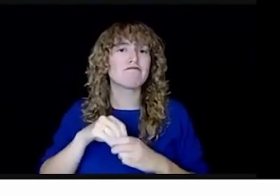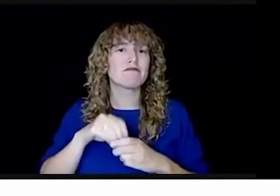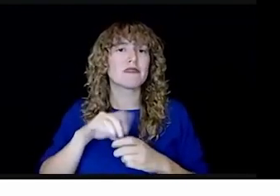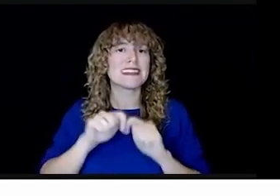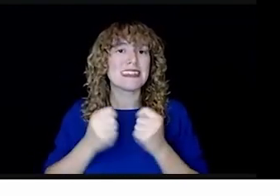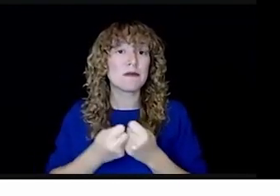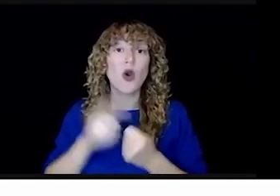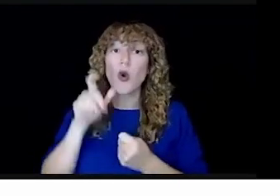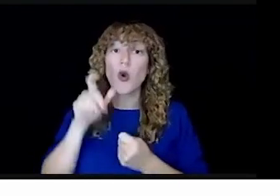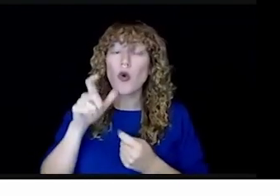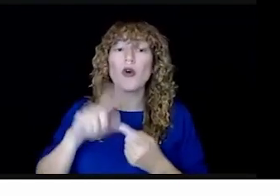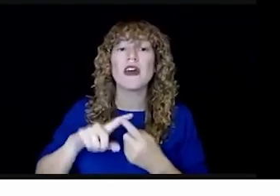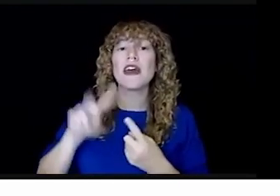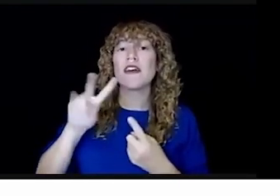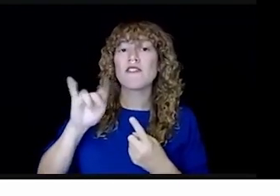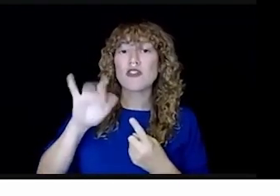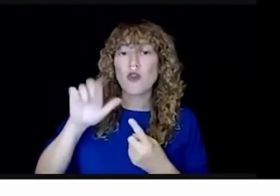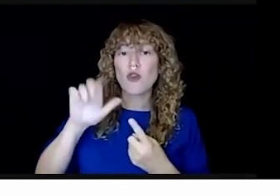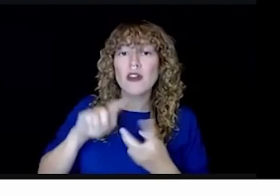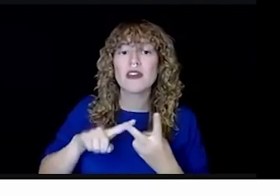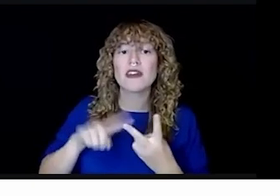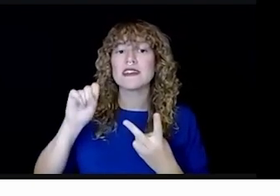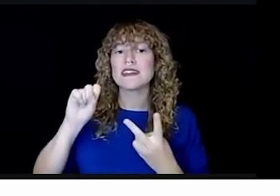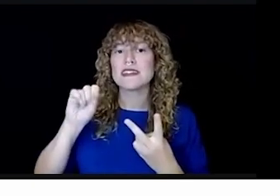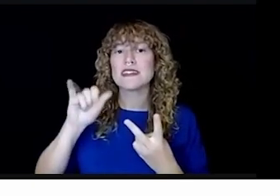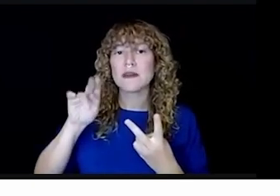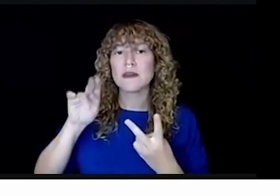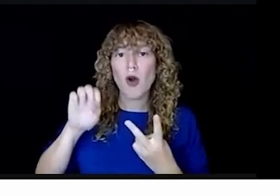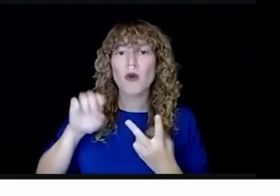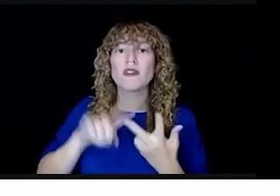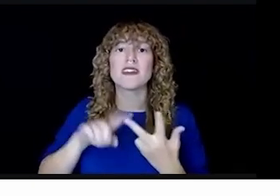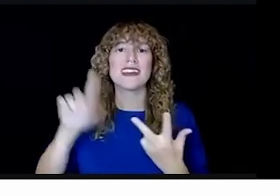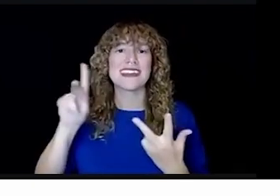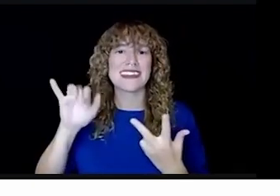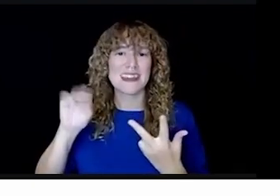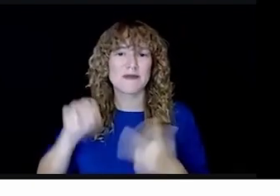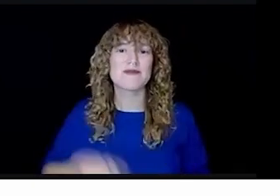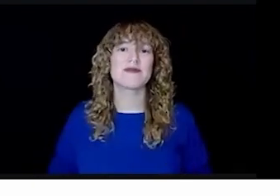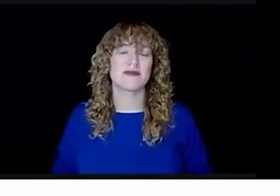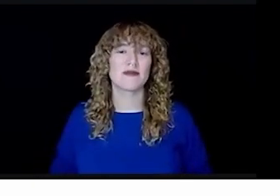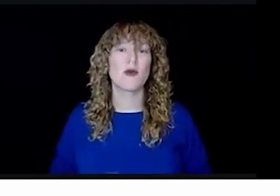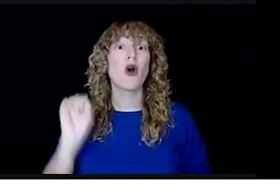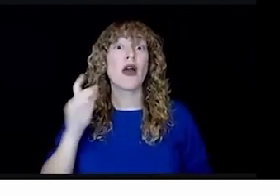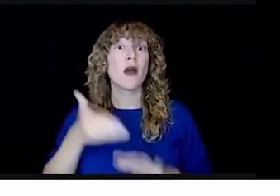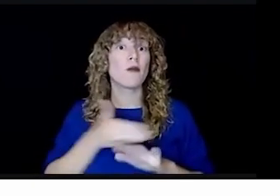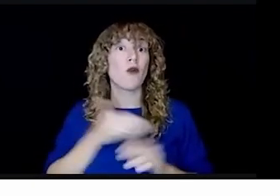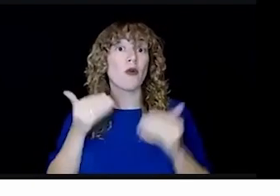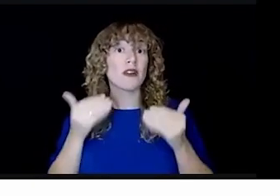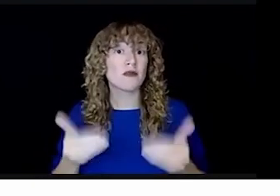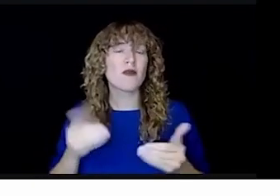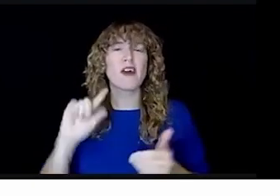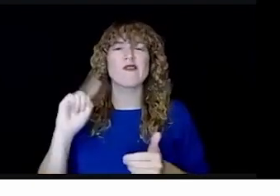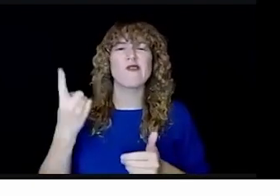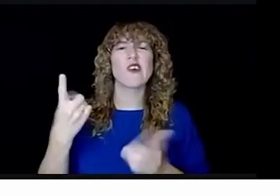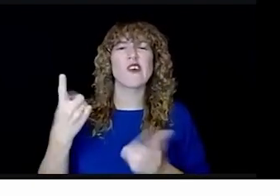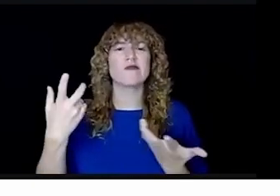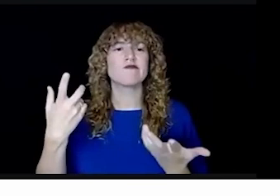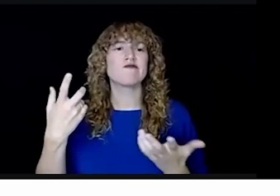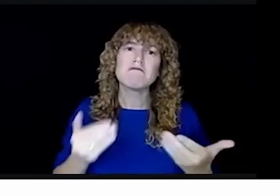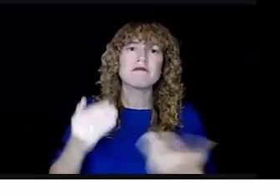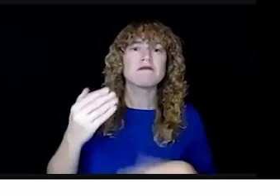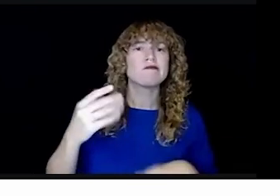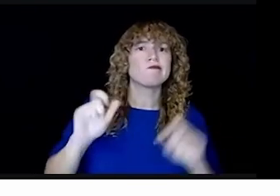Victoria, Simone, and Kim. So before we begin, I'd like to start with some housekeeping notes and a land